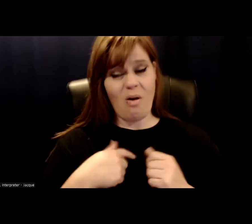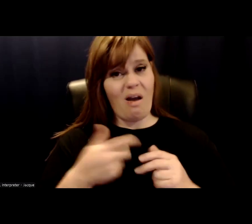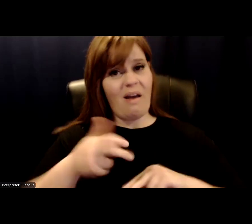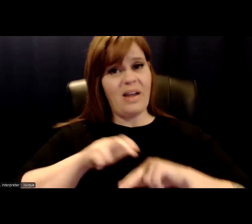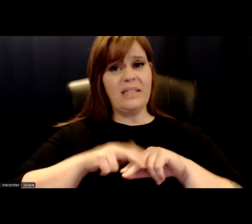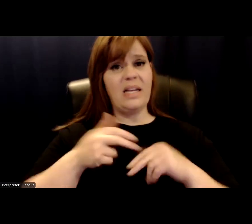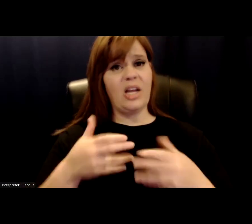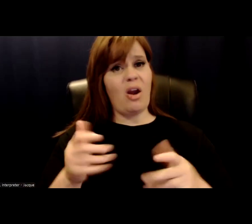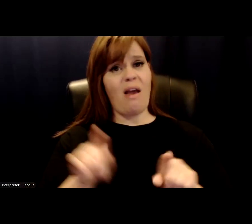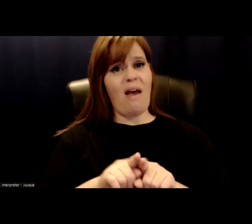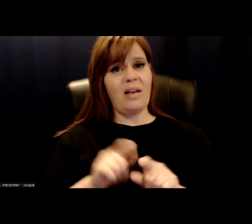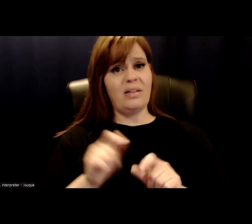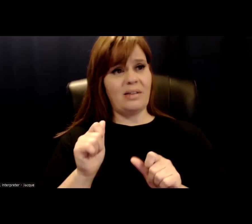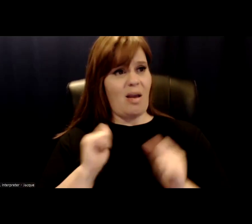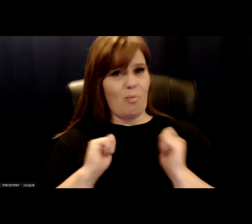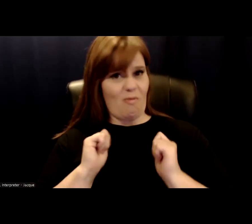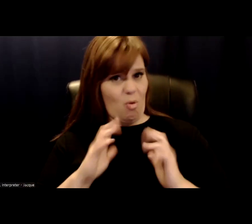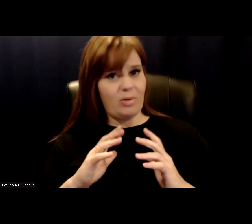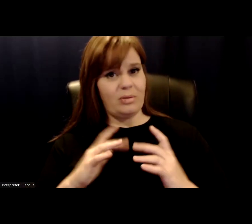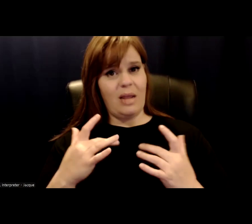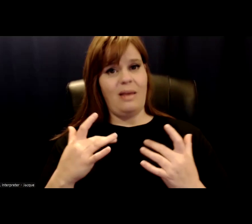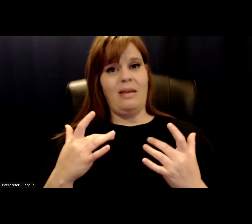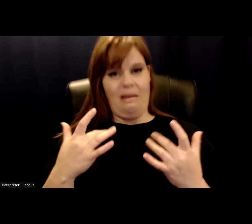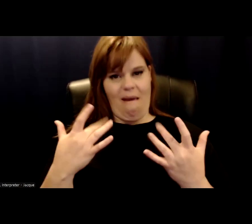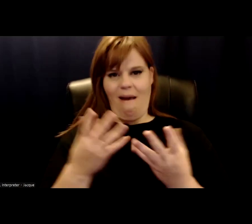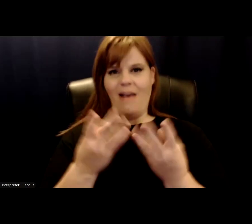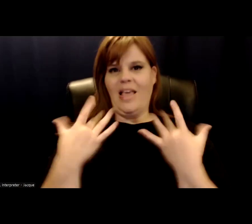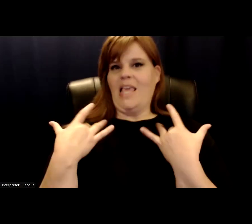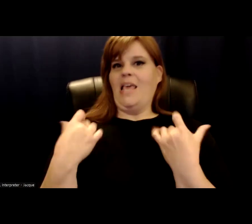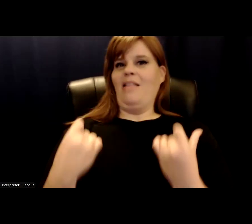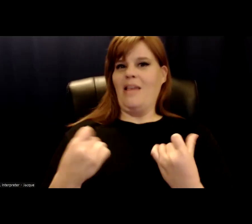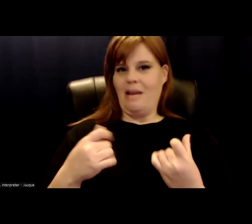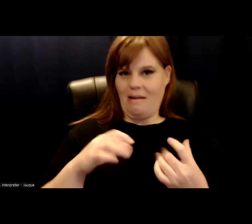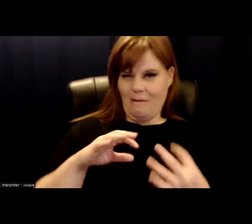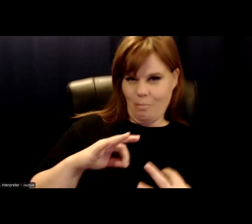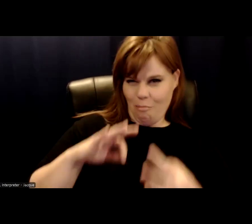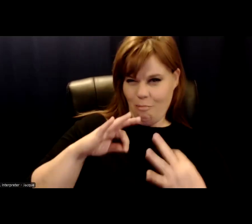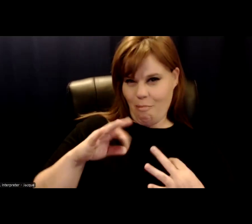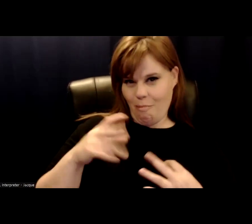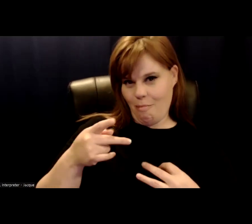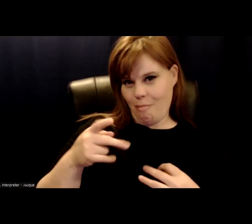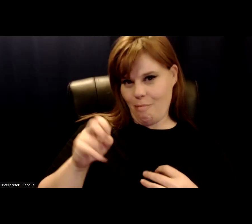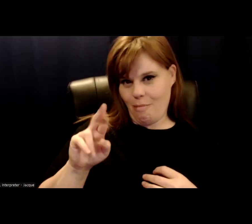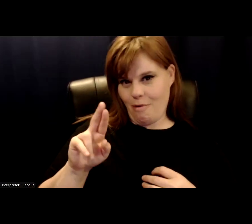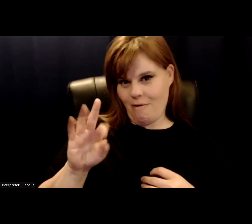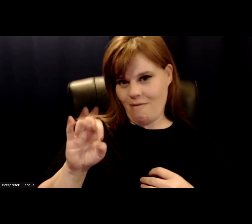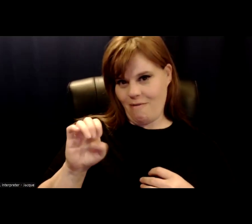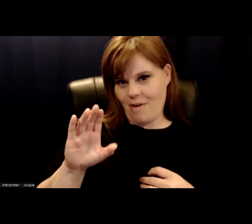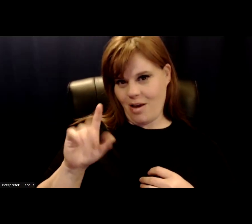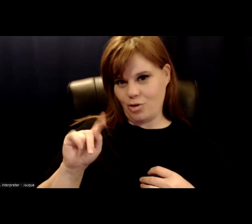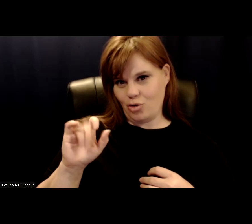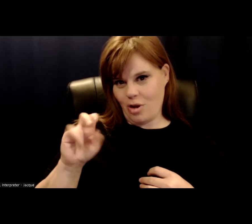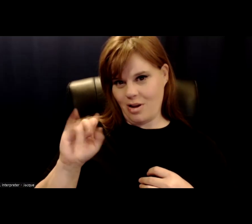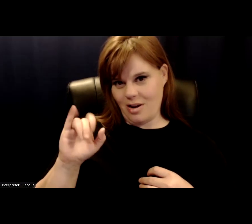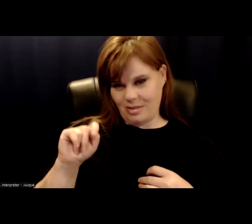as a recovering perfectionist, and vulnerability can mean mistakes. and